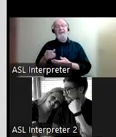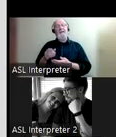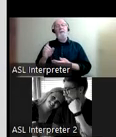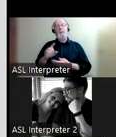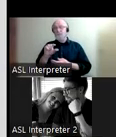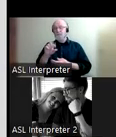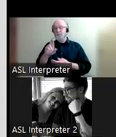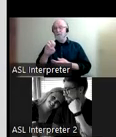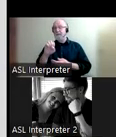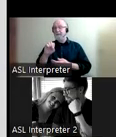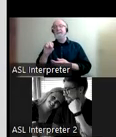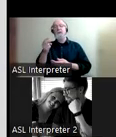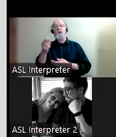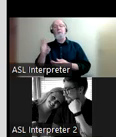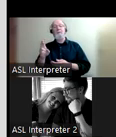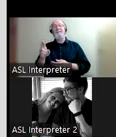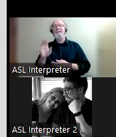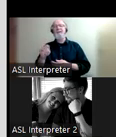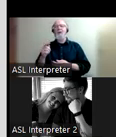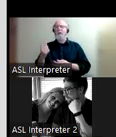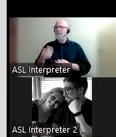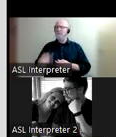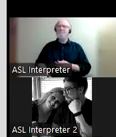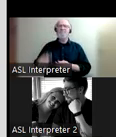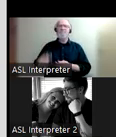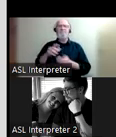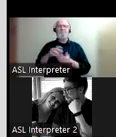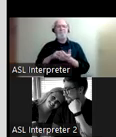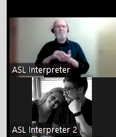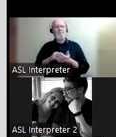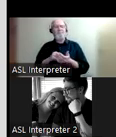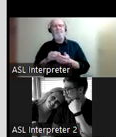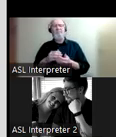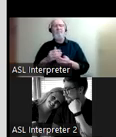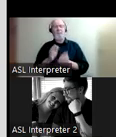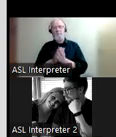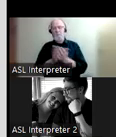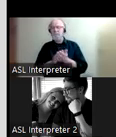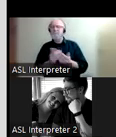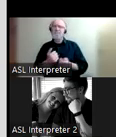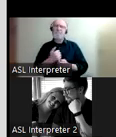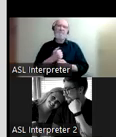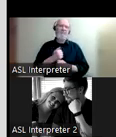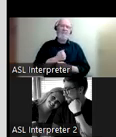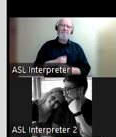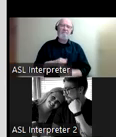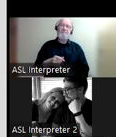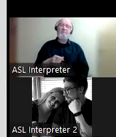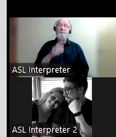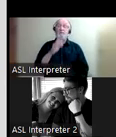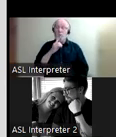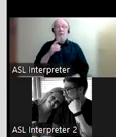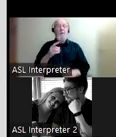Greens Harbor, Sandra developed a deep appreciation for literature from an early age, often traveling to the nearby